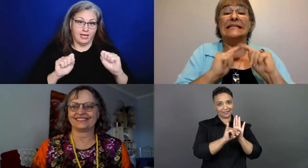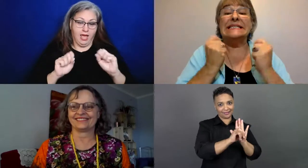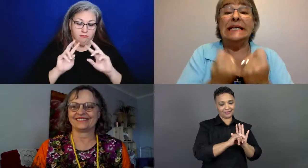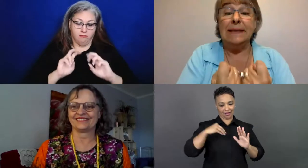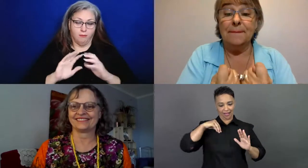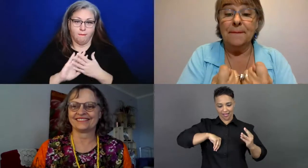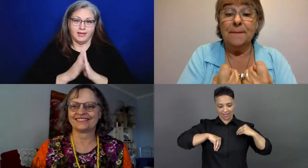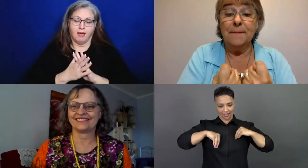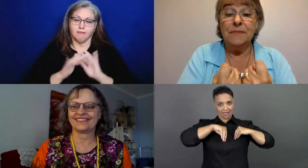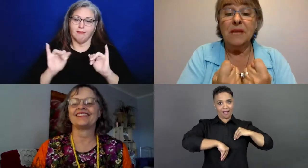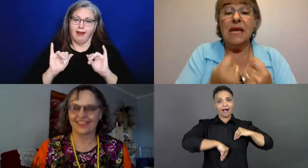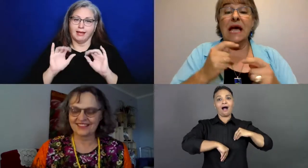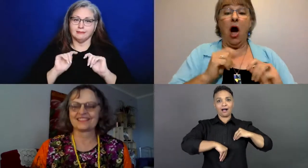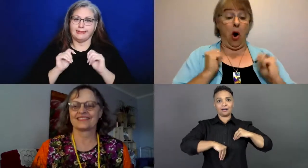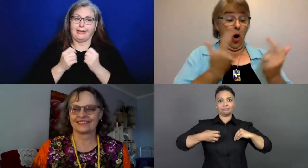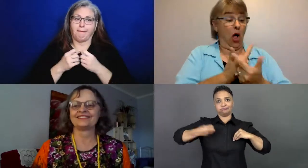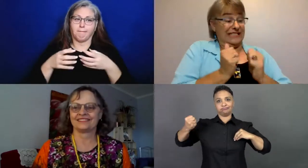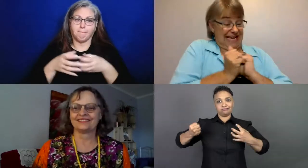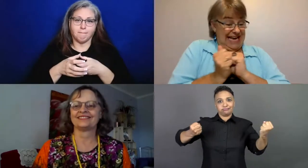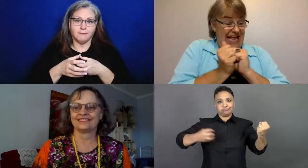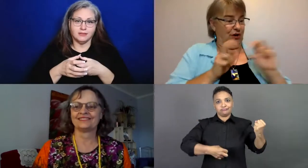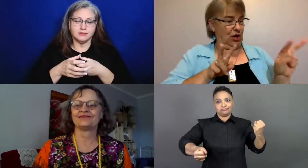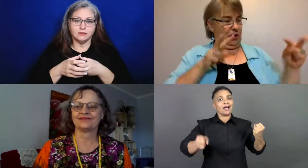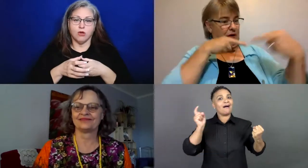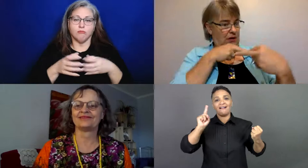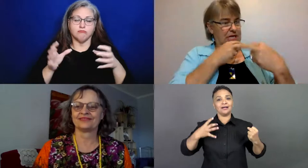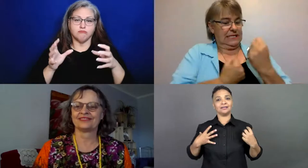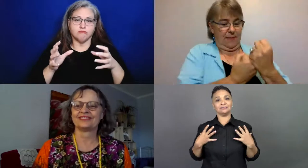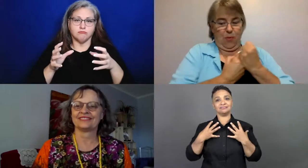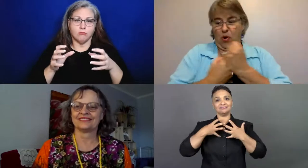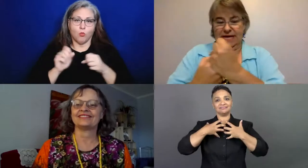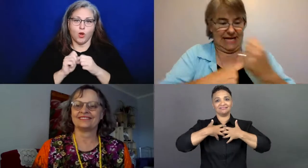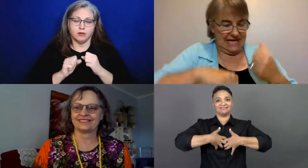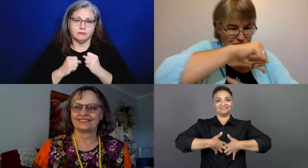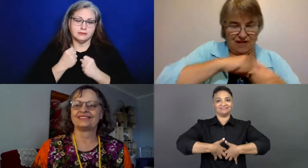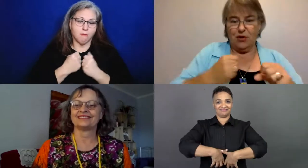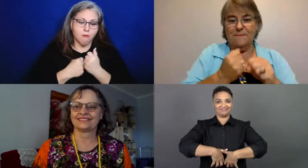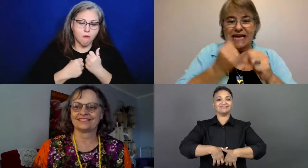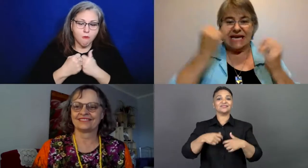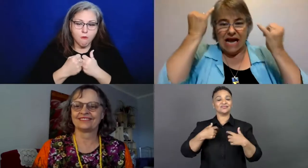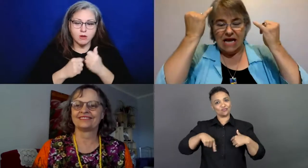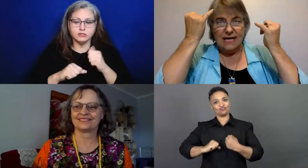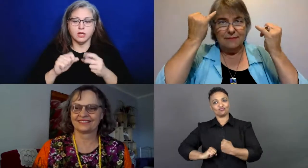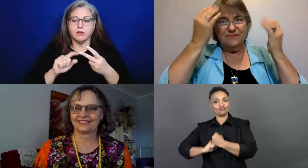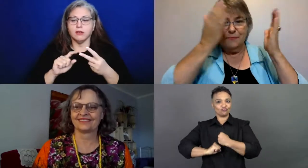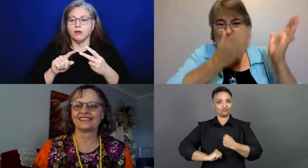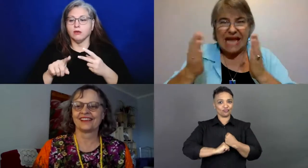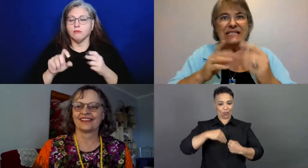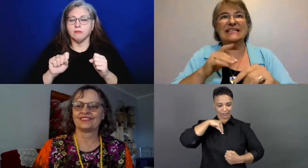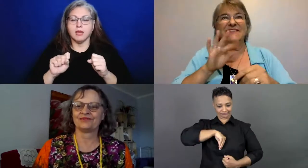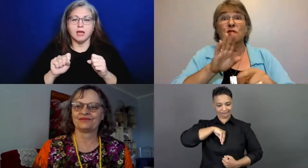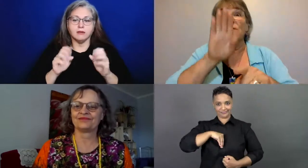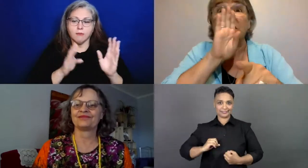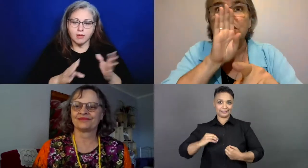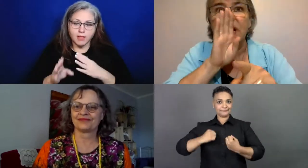become a team all together supporting each other, making